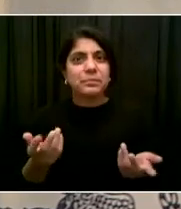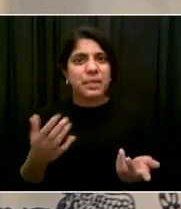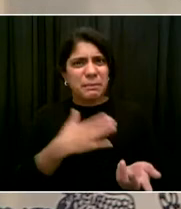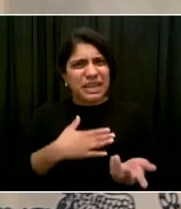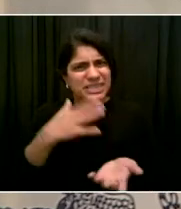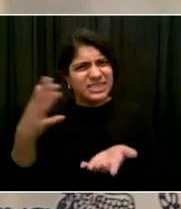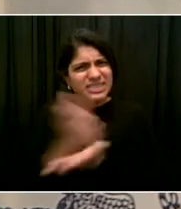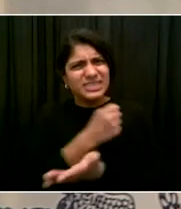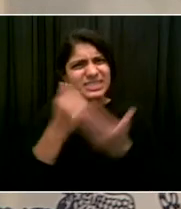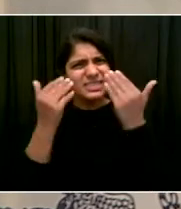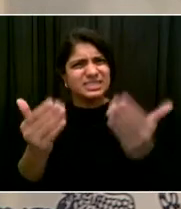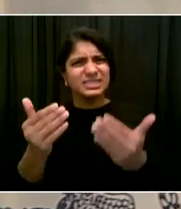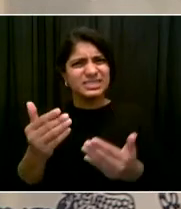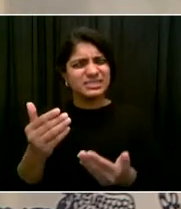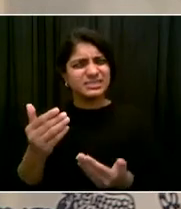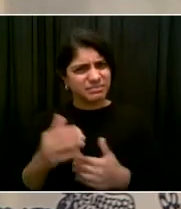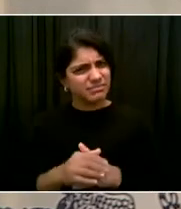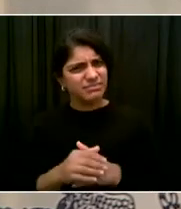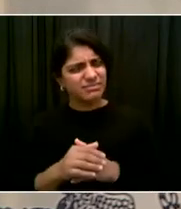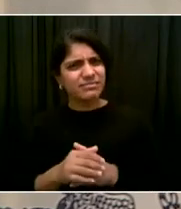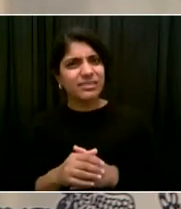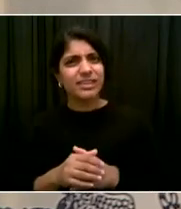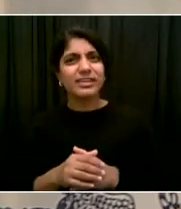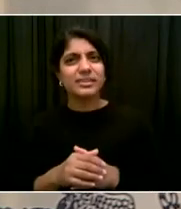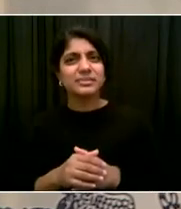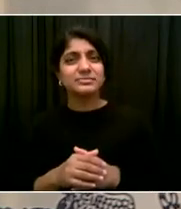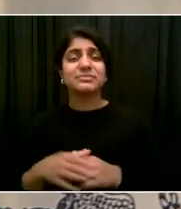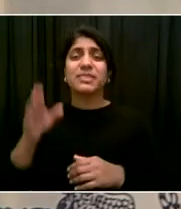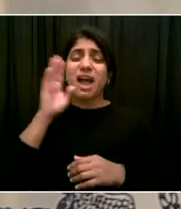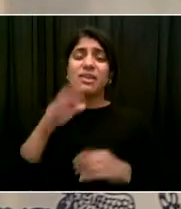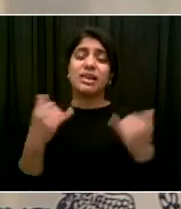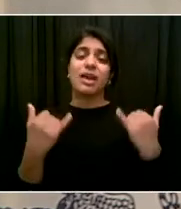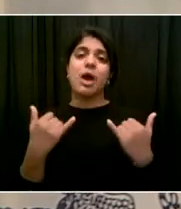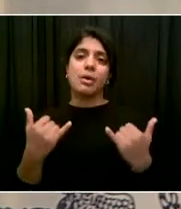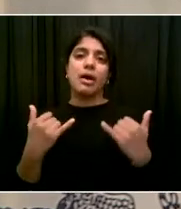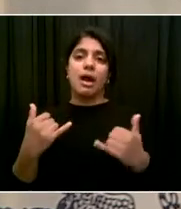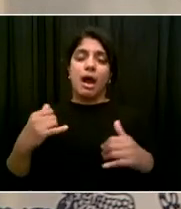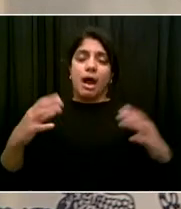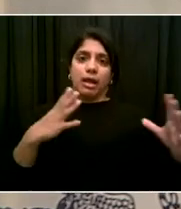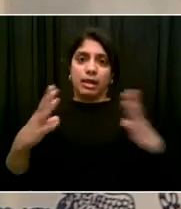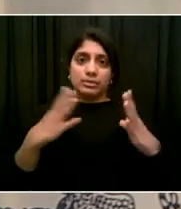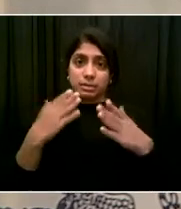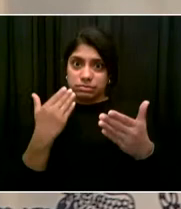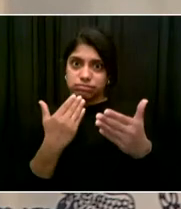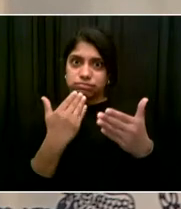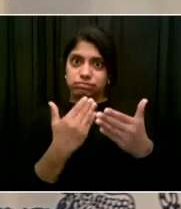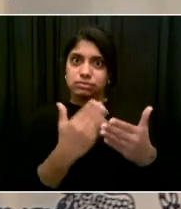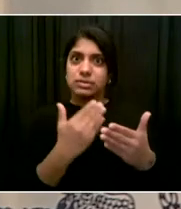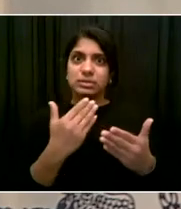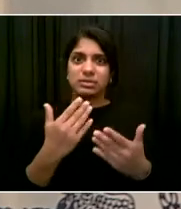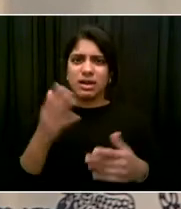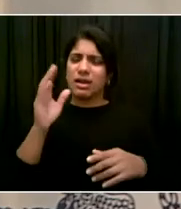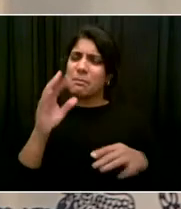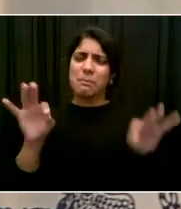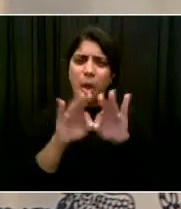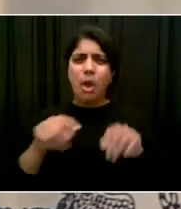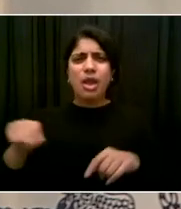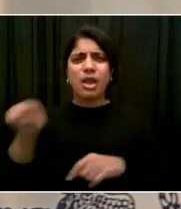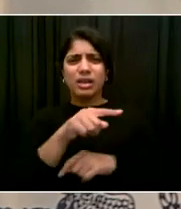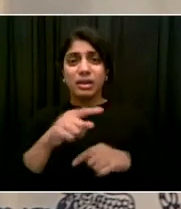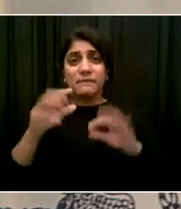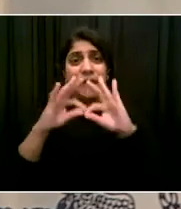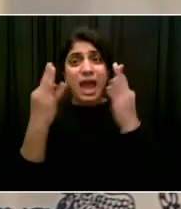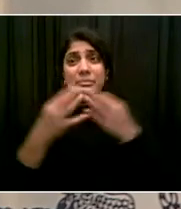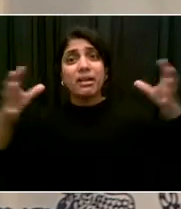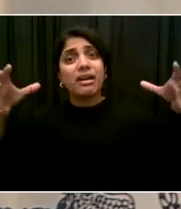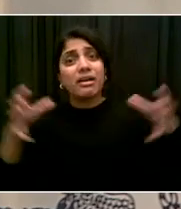the holidays. We want to protect each other. We want to get together with our loved ones, do it in a safe way. We all know the smart things